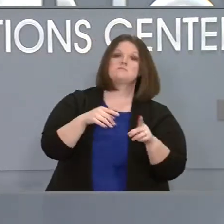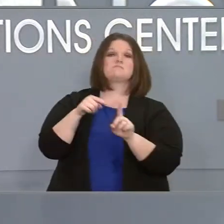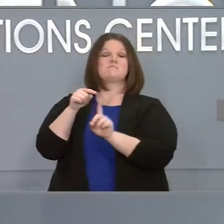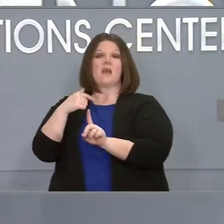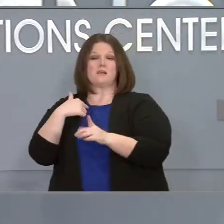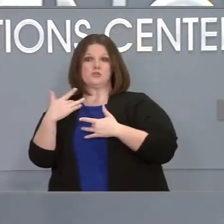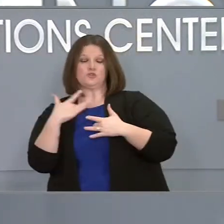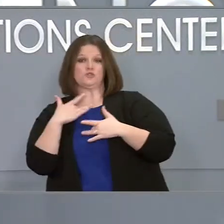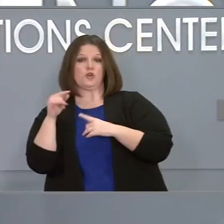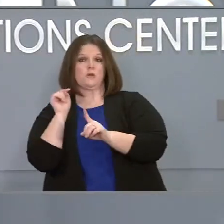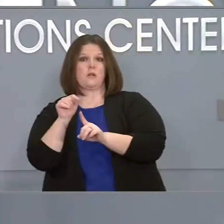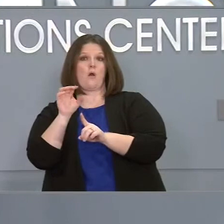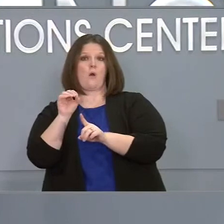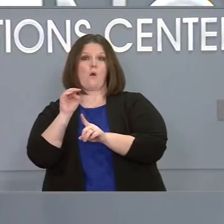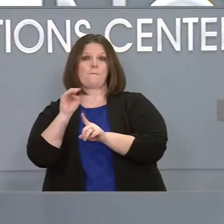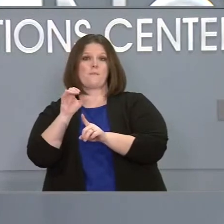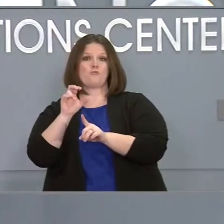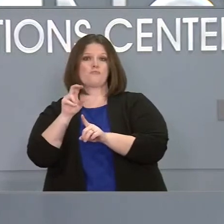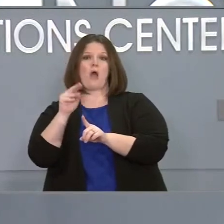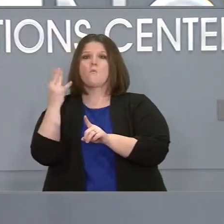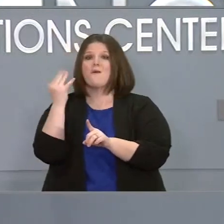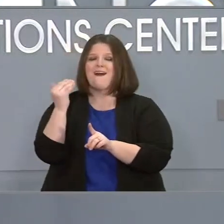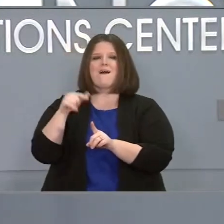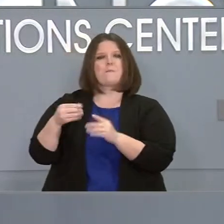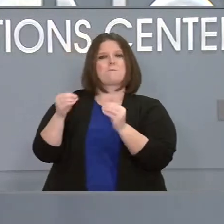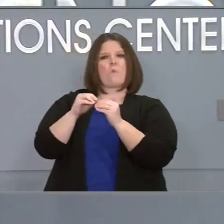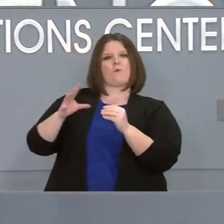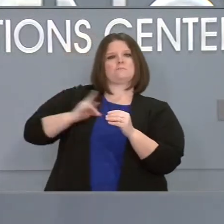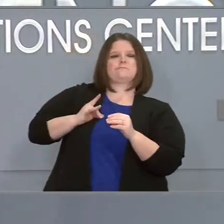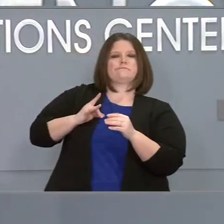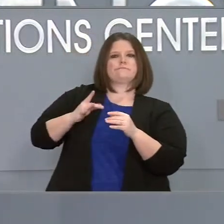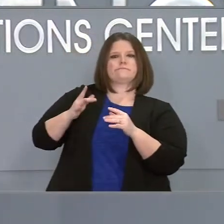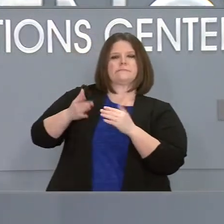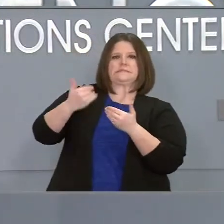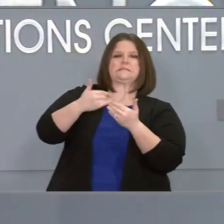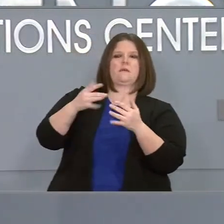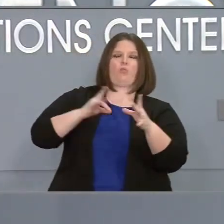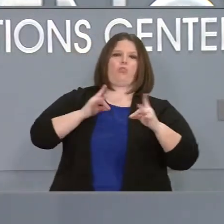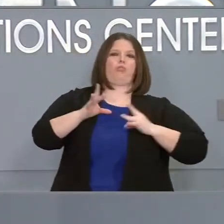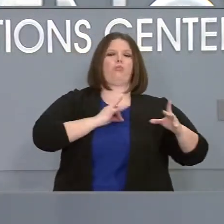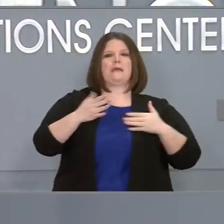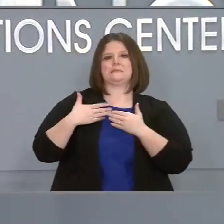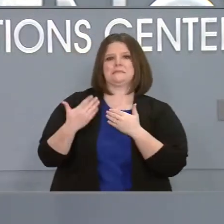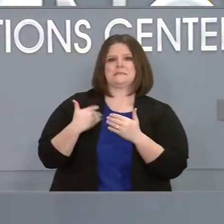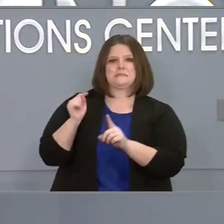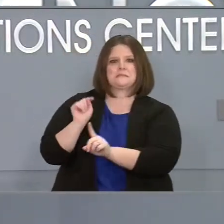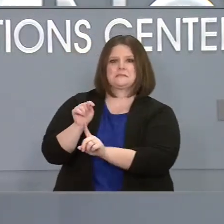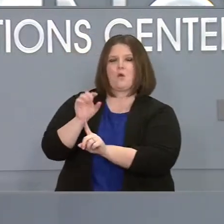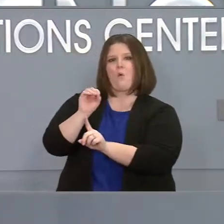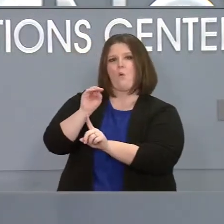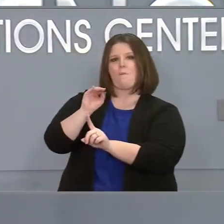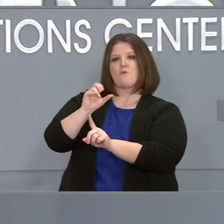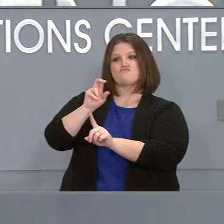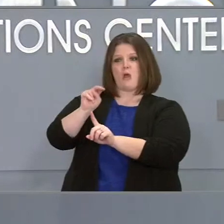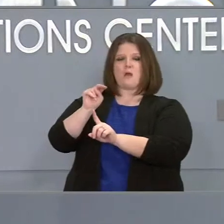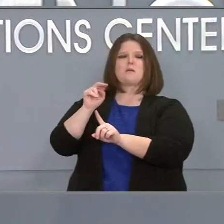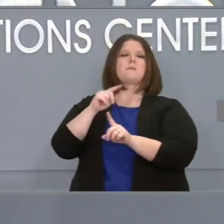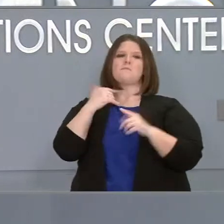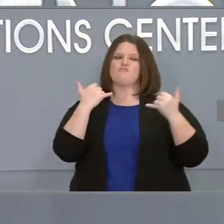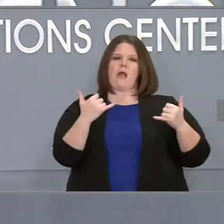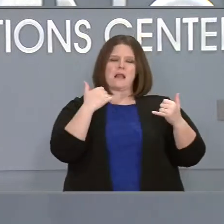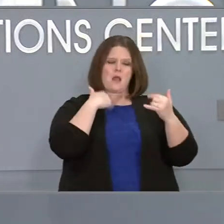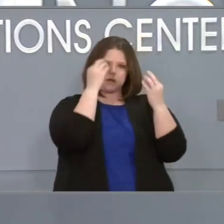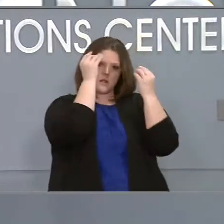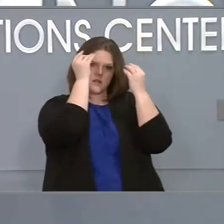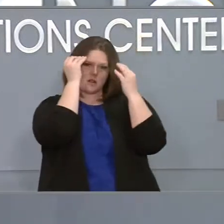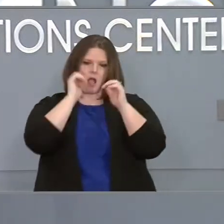more contagious version of COVID Delta. So we'll definitely have to learn more as we go here, but Delta is what is on my mind as we're